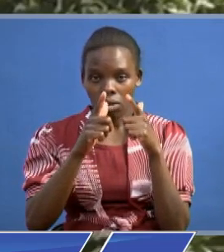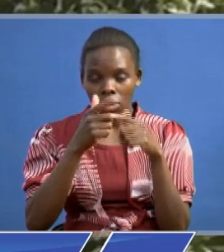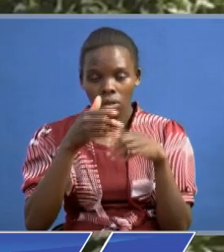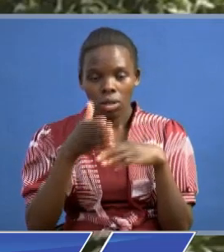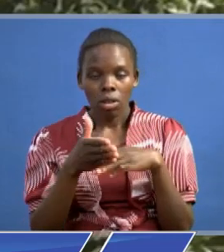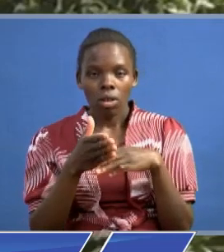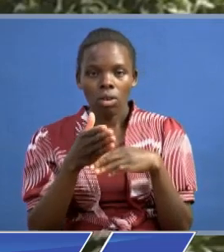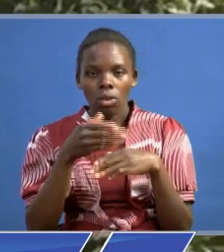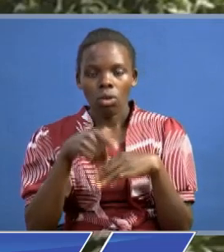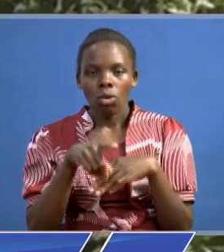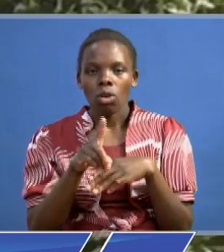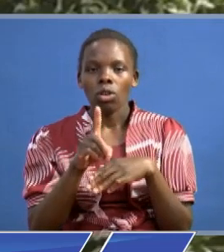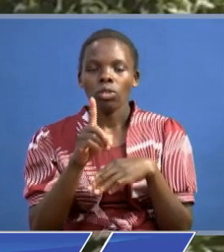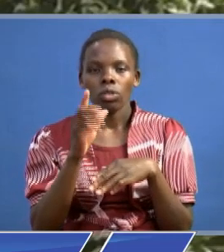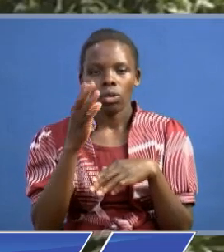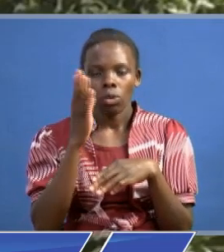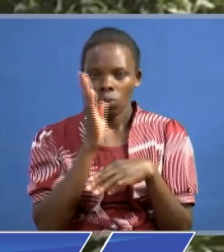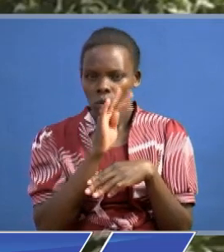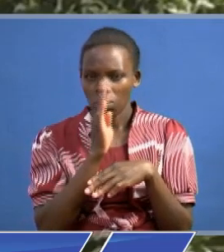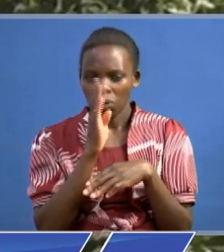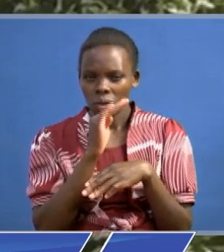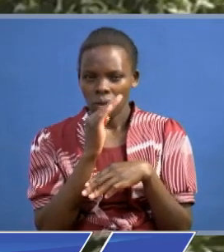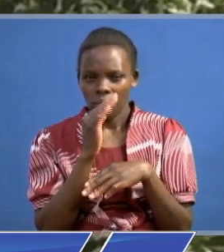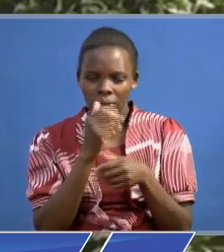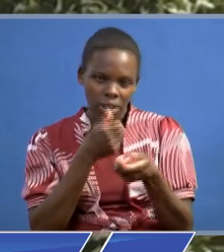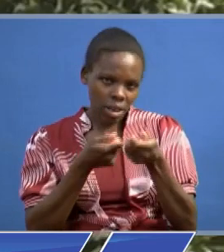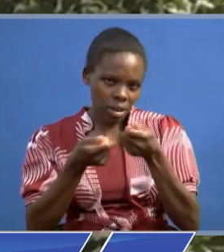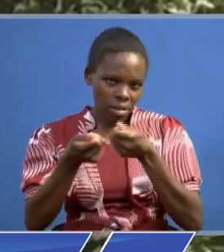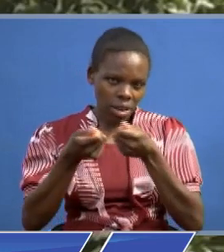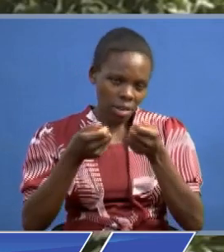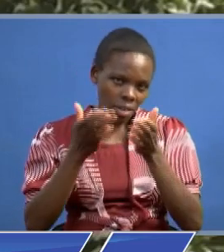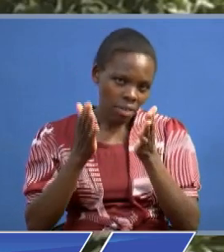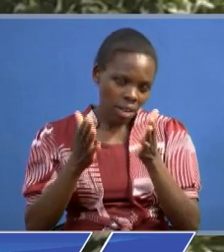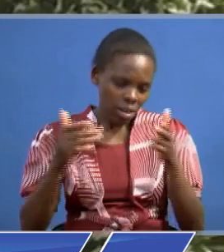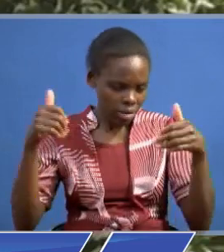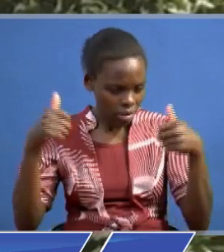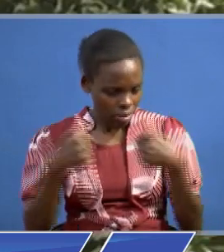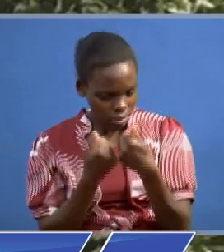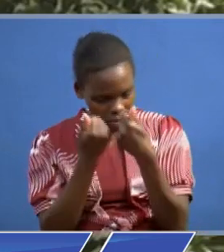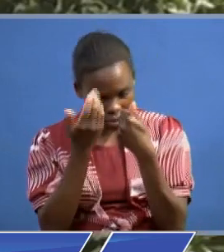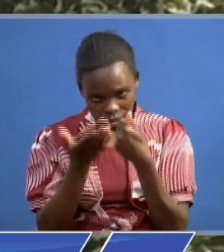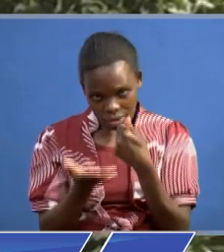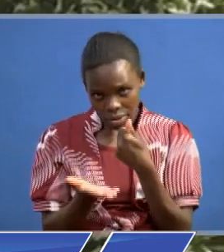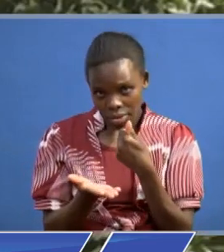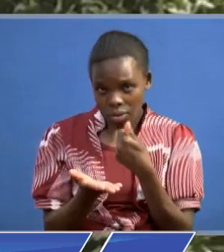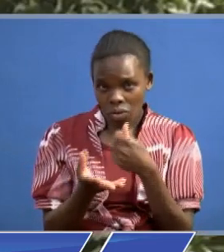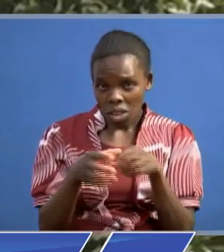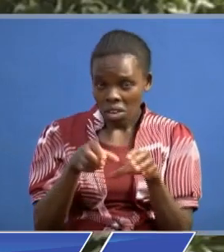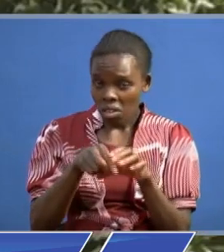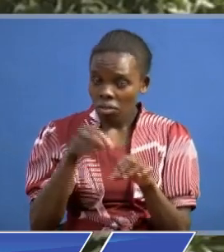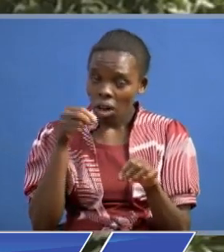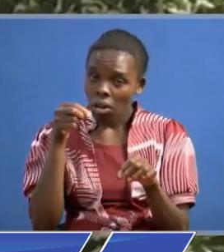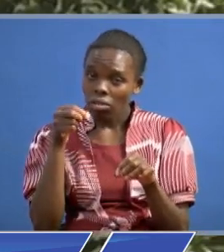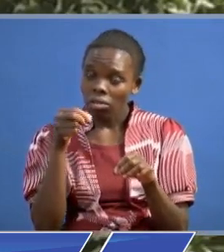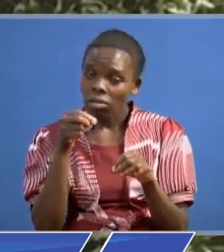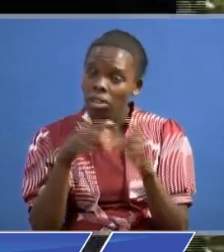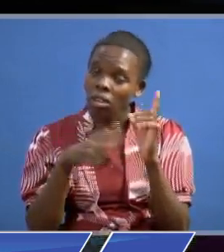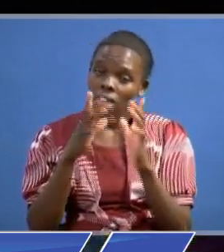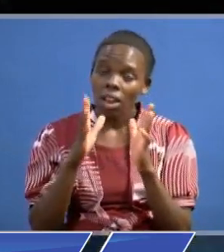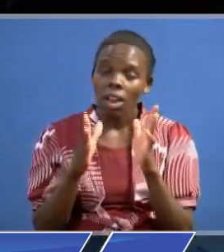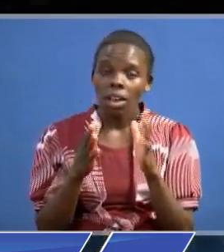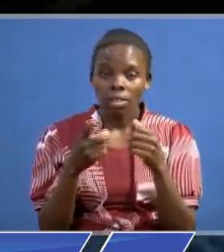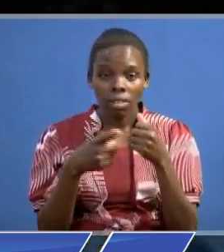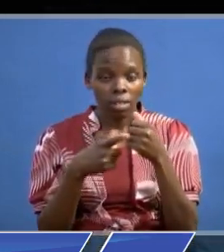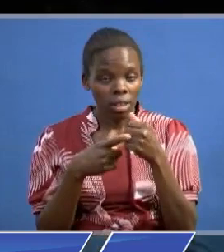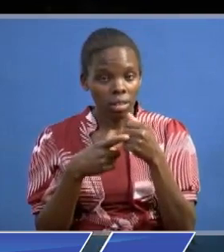Webuye. So huyo driver alipofika hapo, kaweza kugonga hiyo, tukapata watu abiria 6 waliweza kupoteza maisha. In